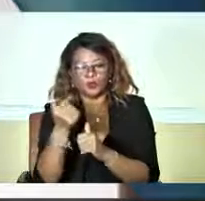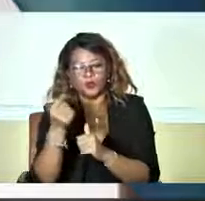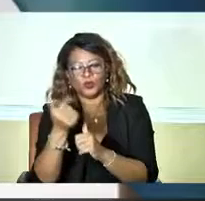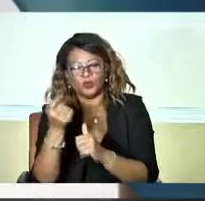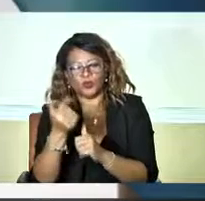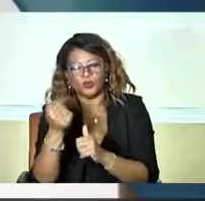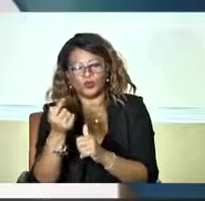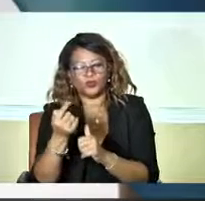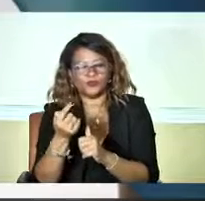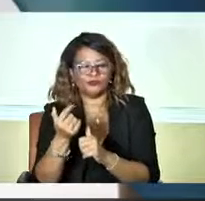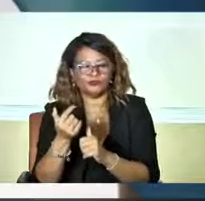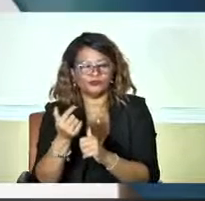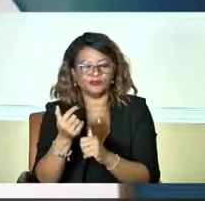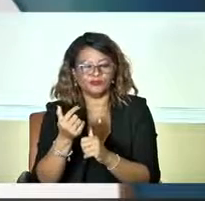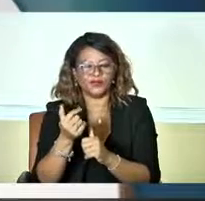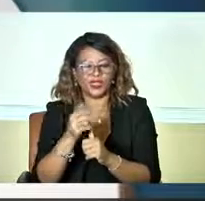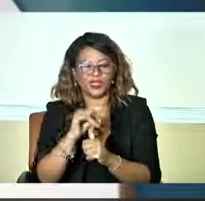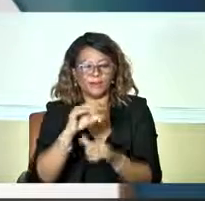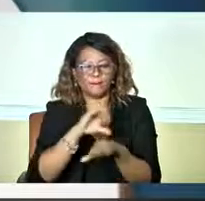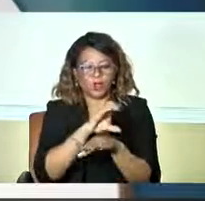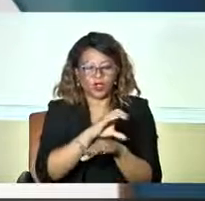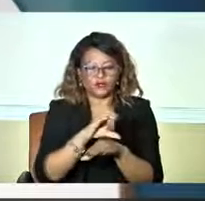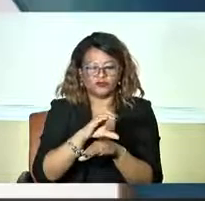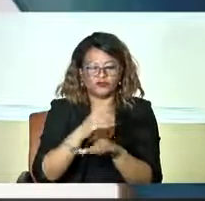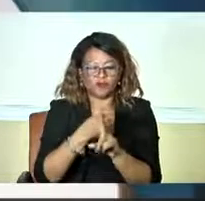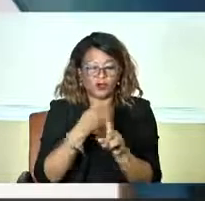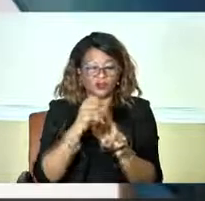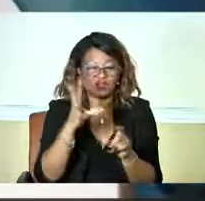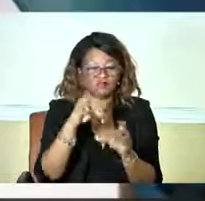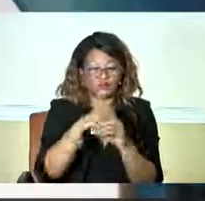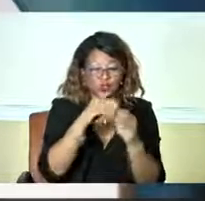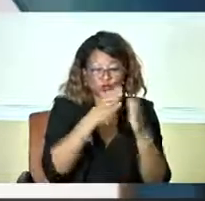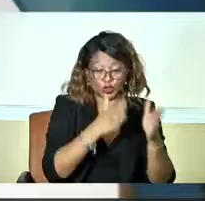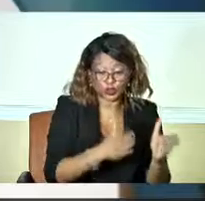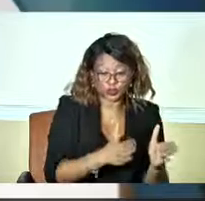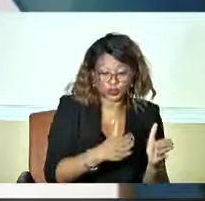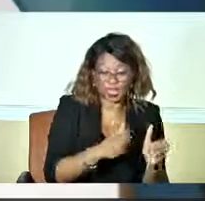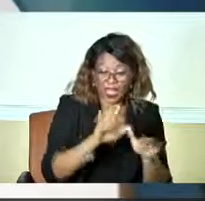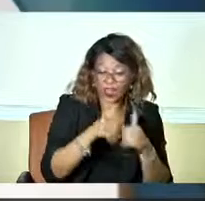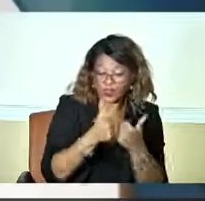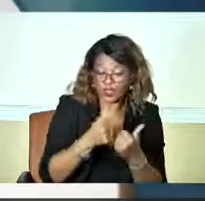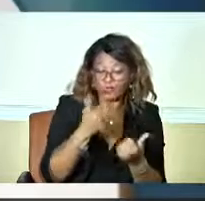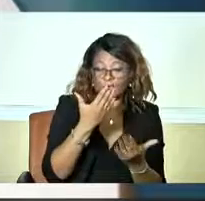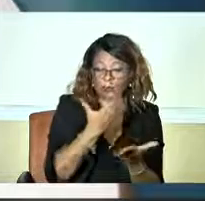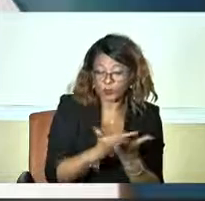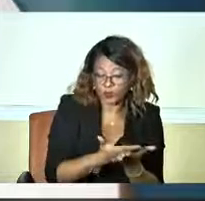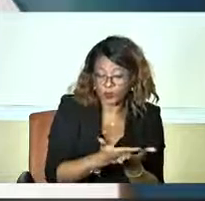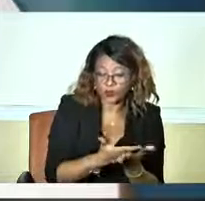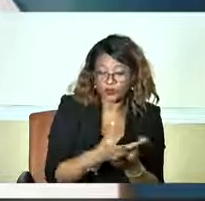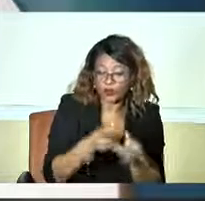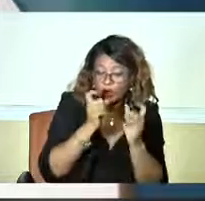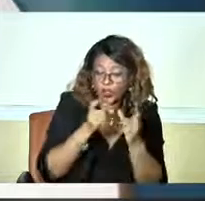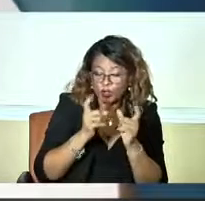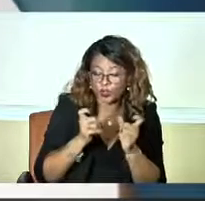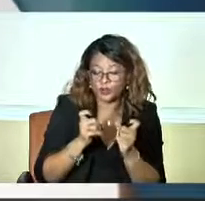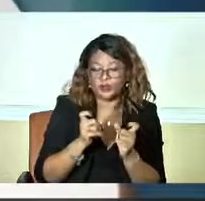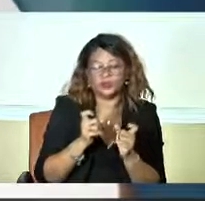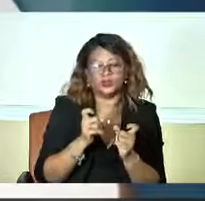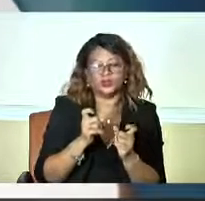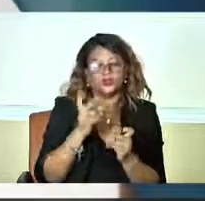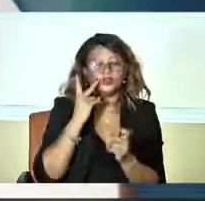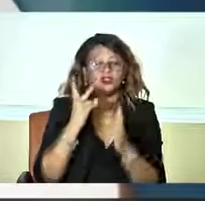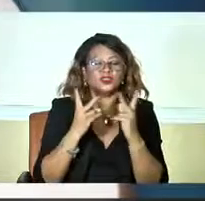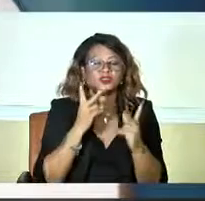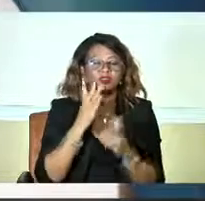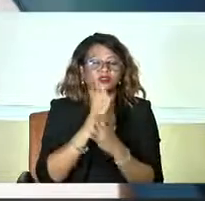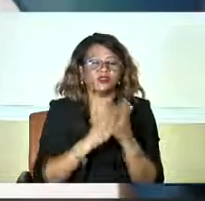stumbling blocks from these investors, and how we can get them approved in a much quicker way. We've seen that